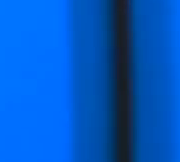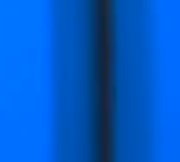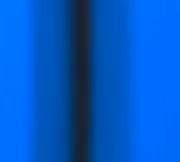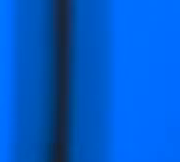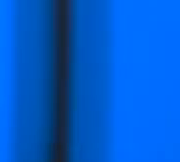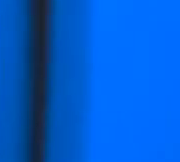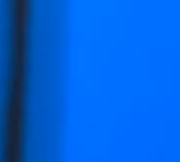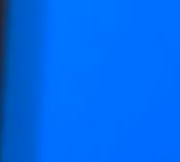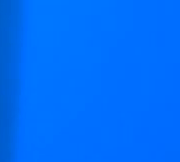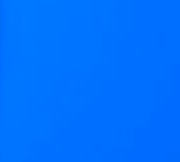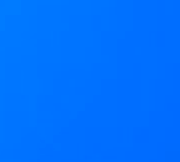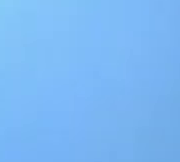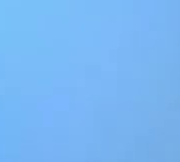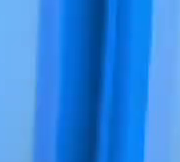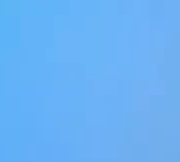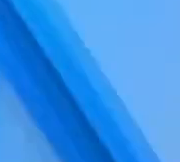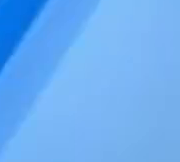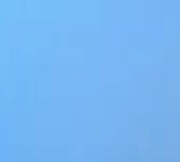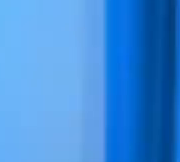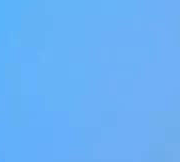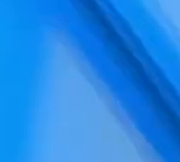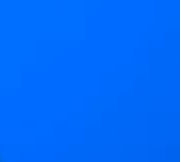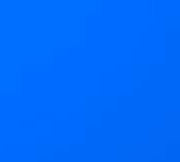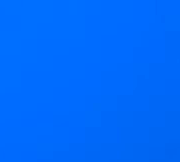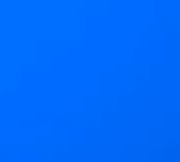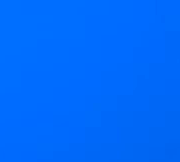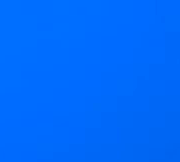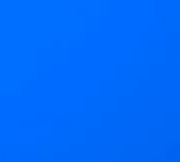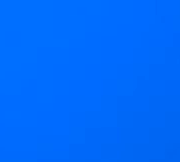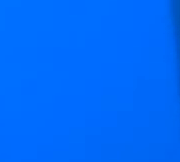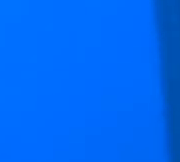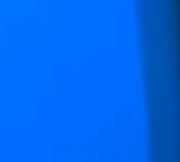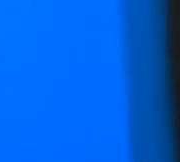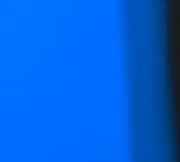This is ZNS Total Sports.